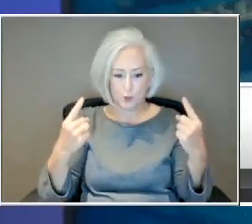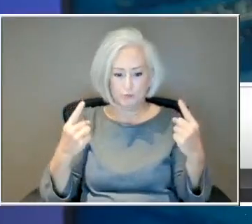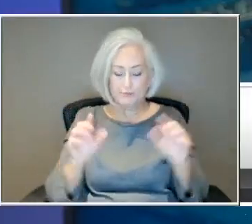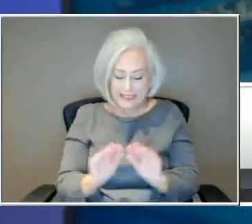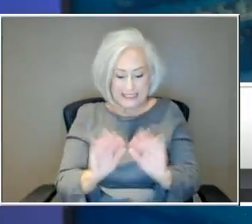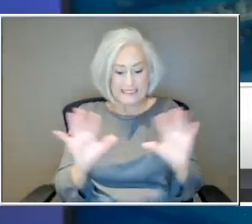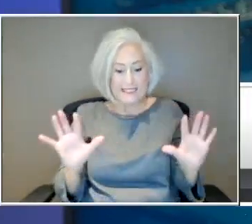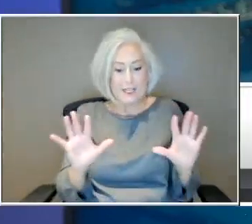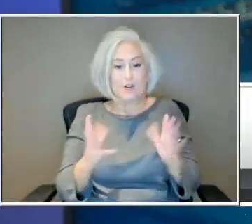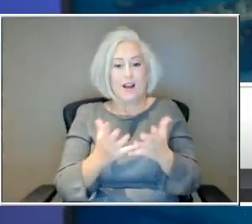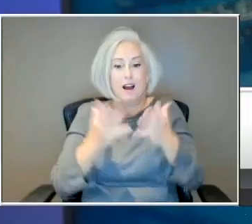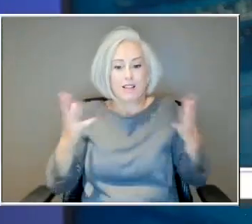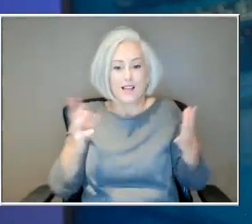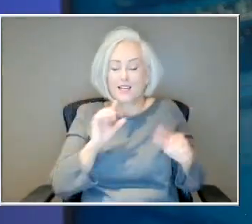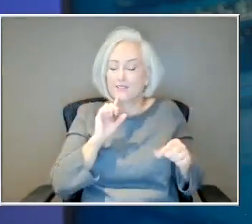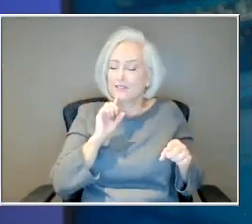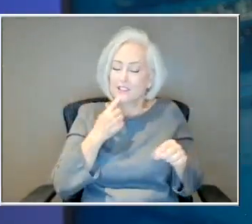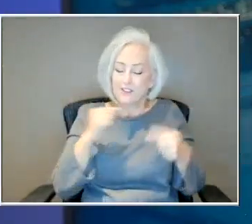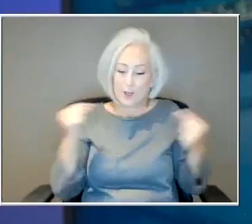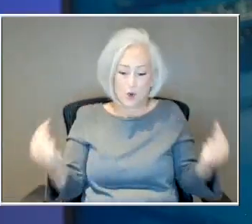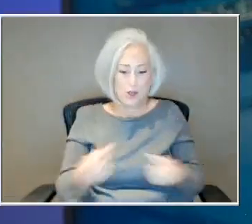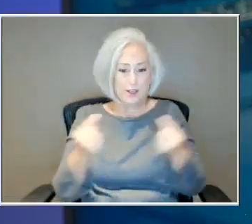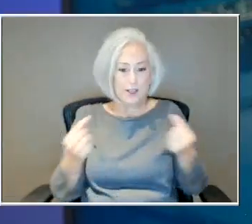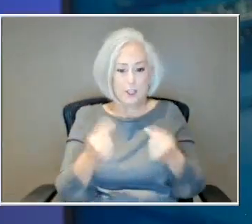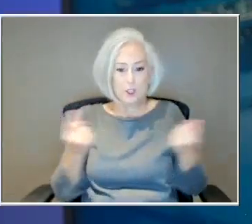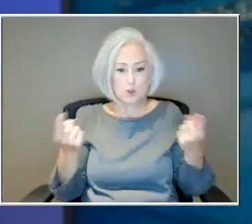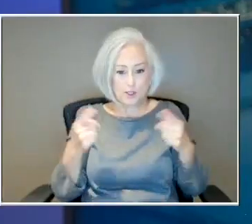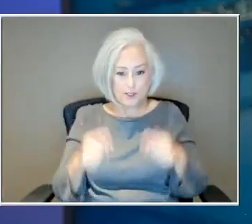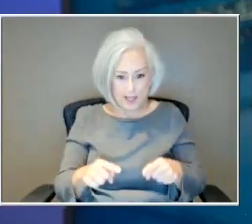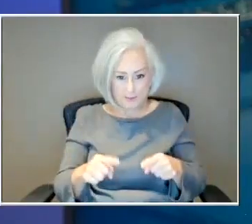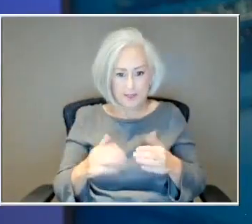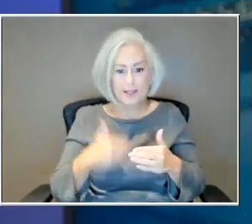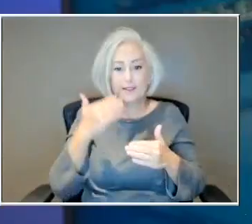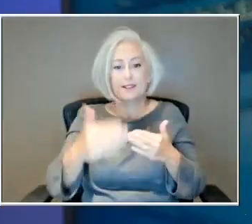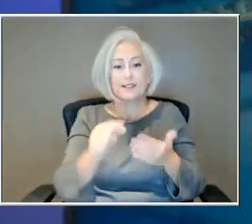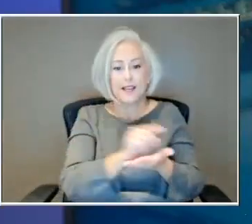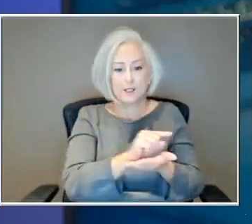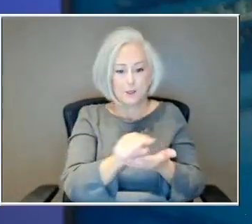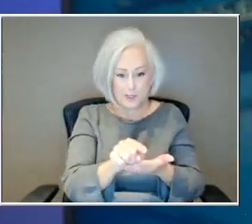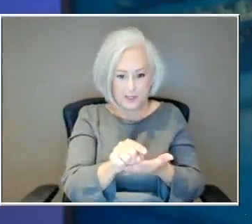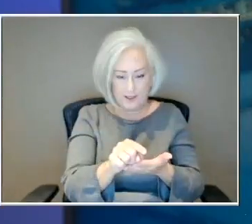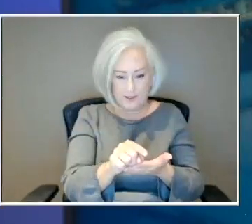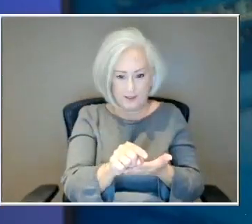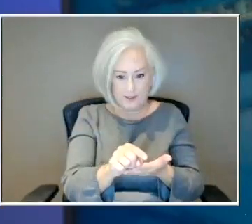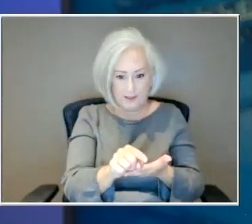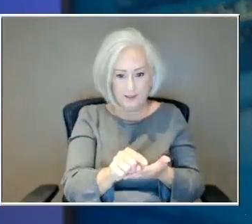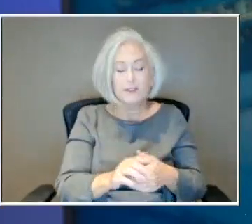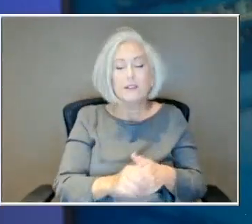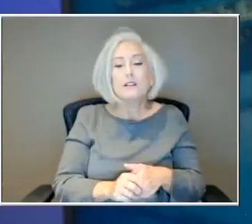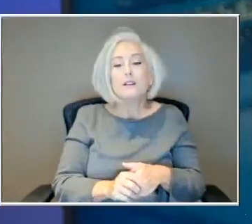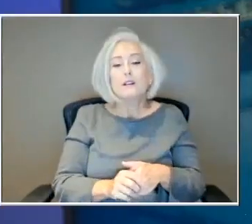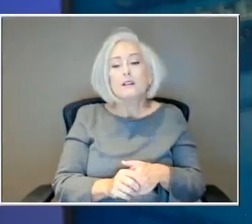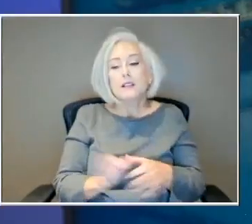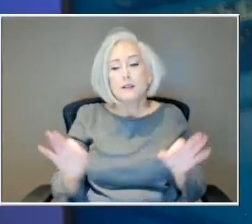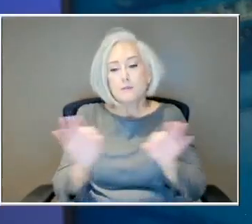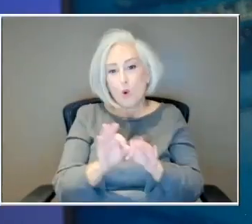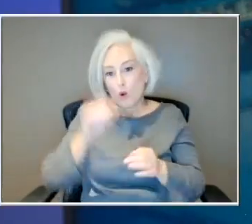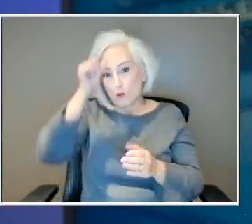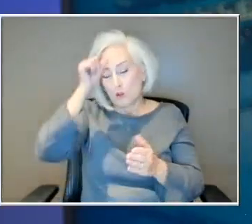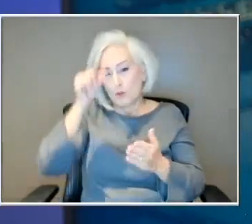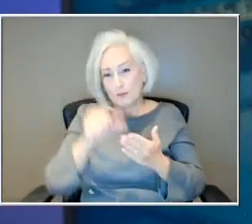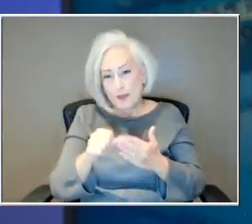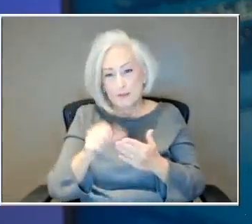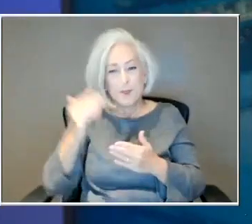severe injuries on the next coming week. So simply being mindful that your child is not going to